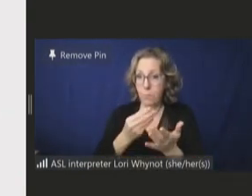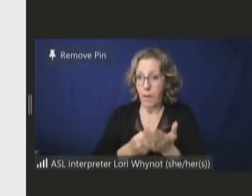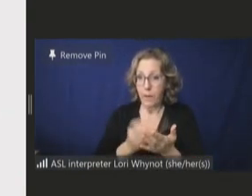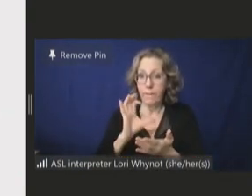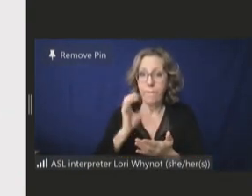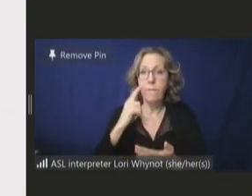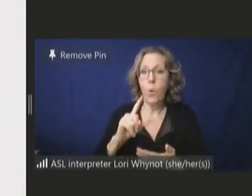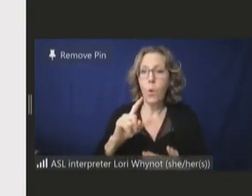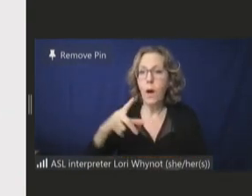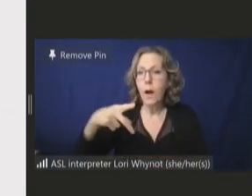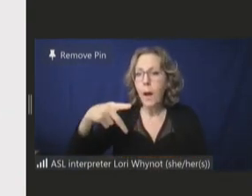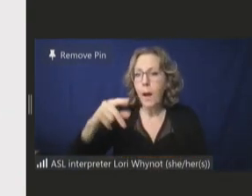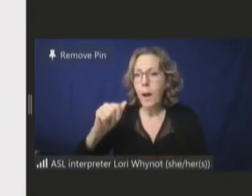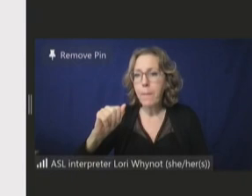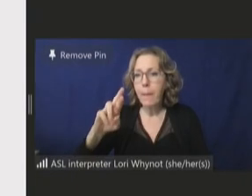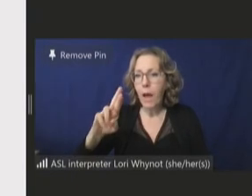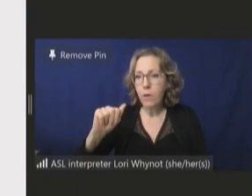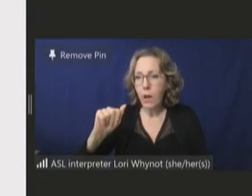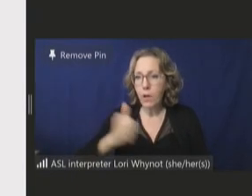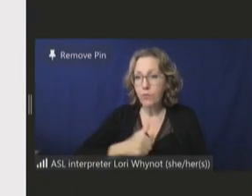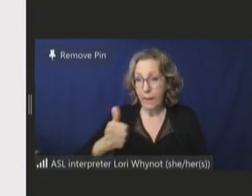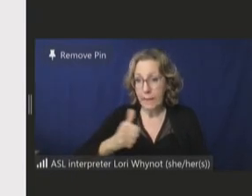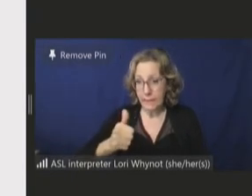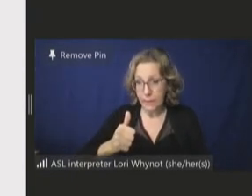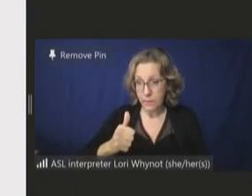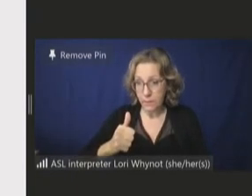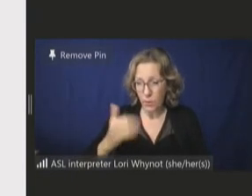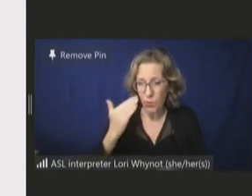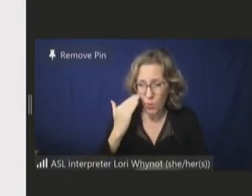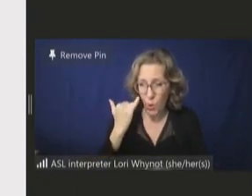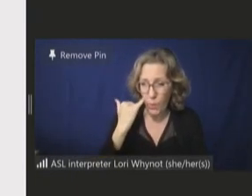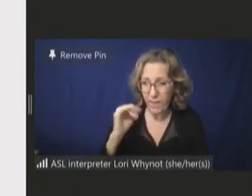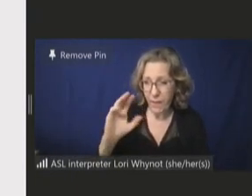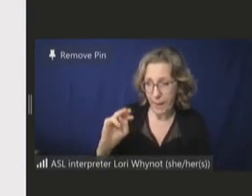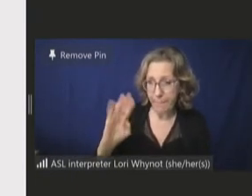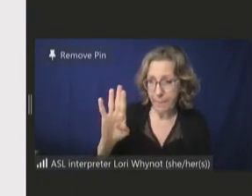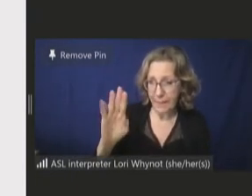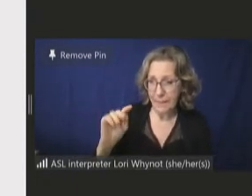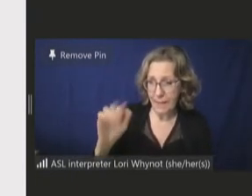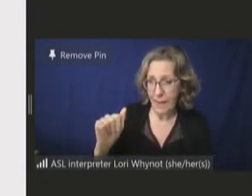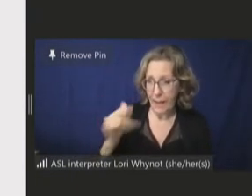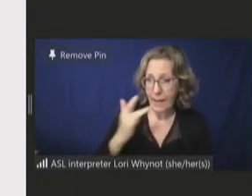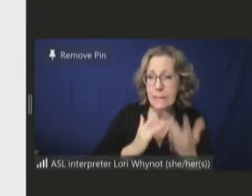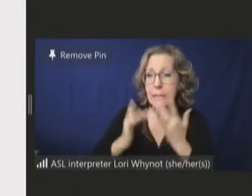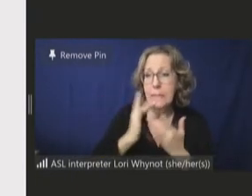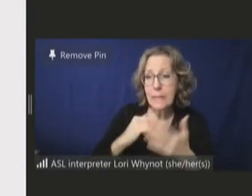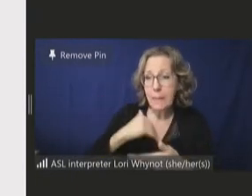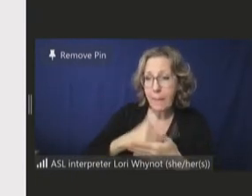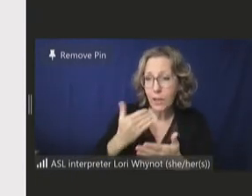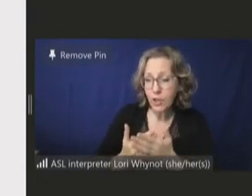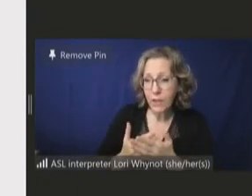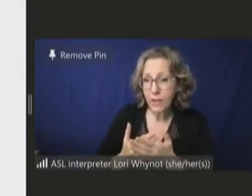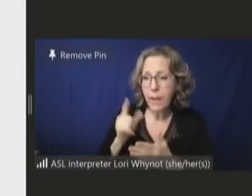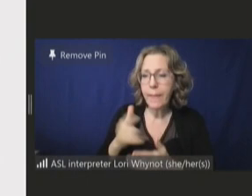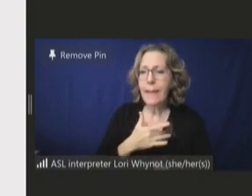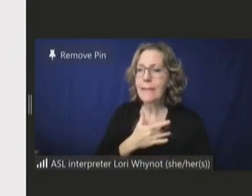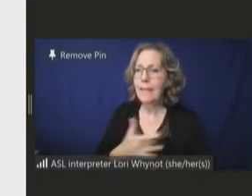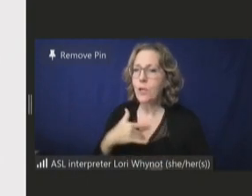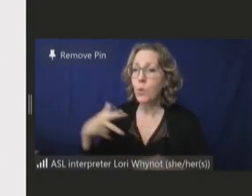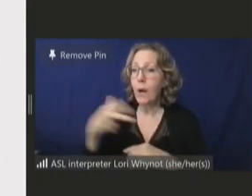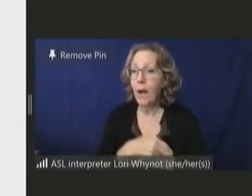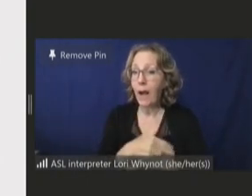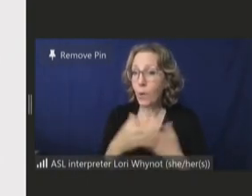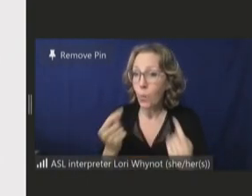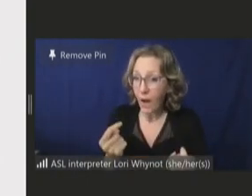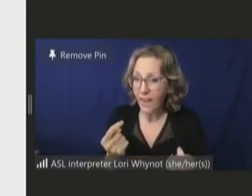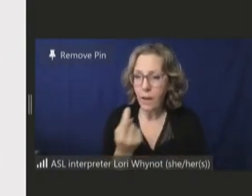because you may have noticed, like, when the T is struggling with their budget, one of the first things that always seems to be on the chopping block is the ride.